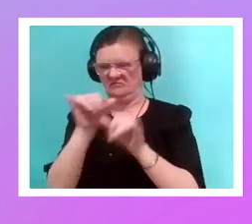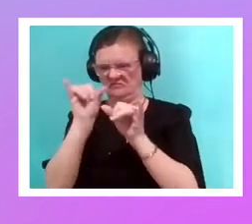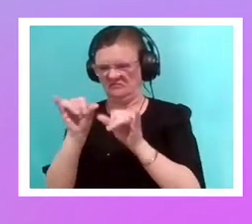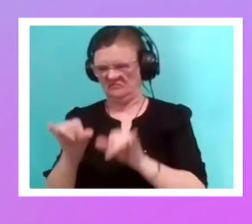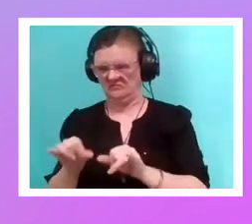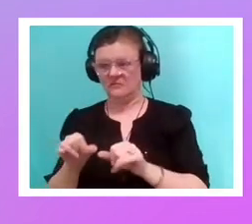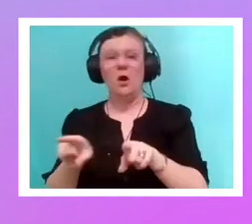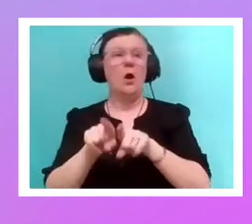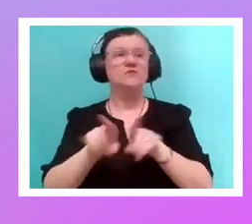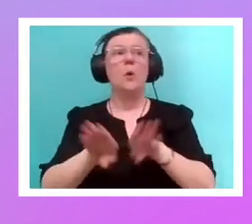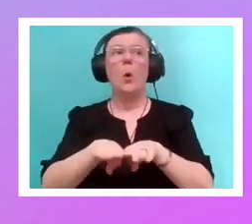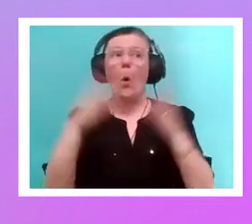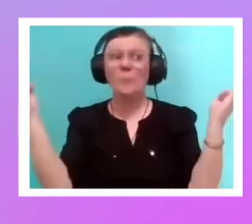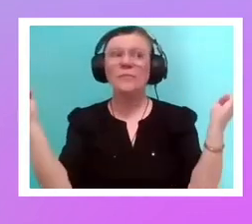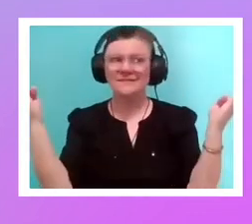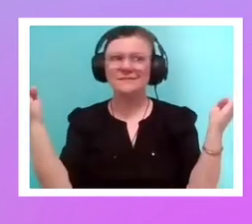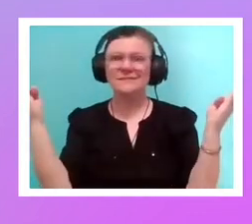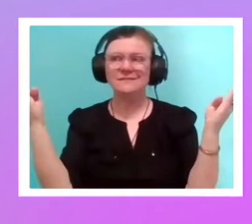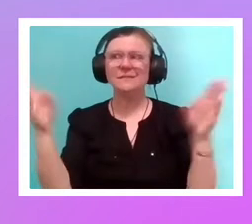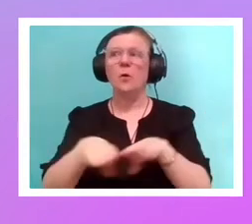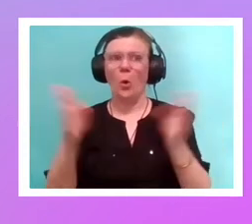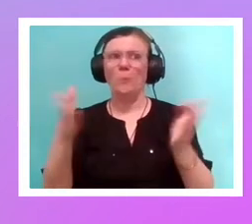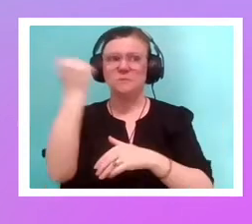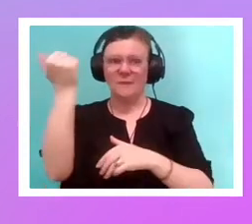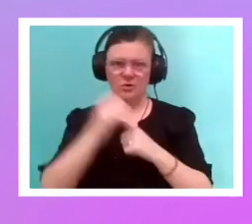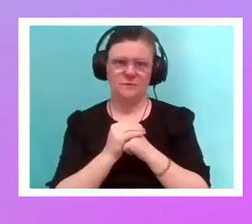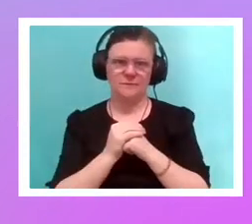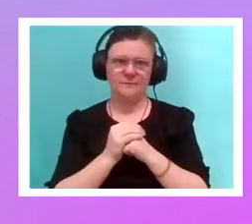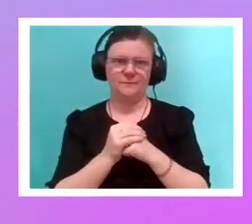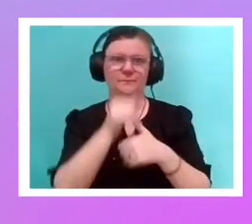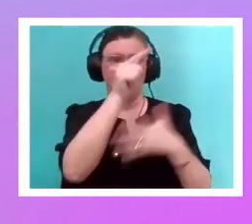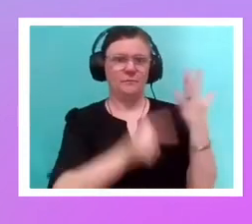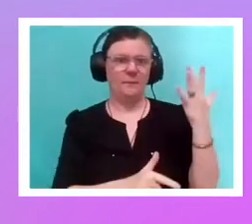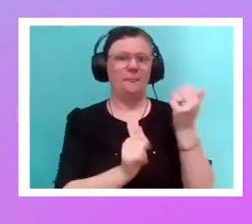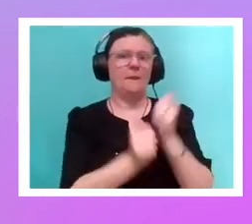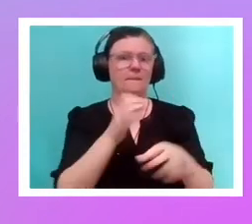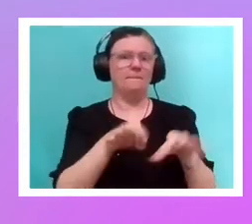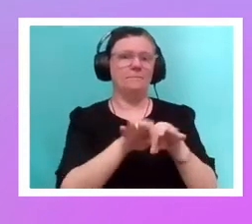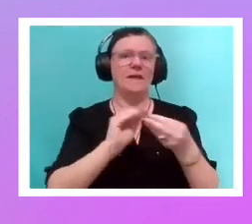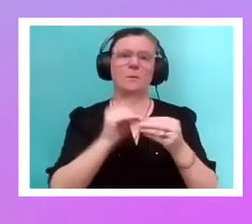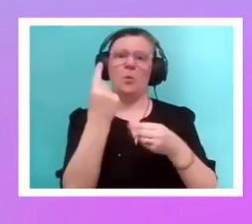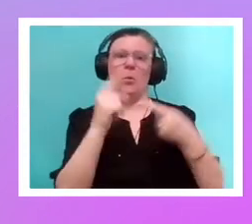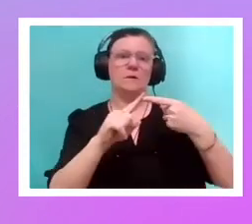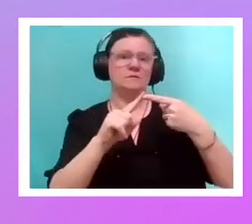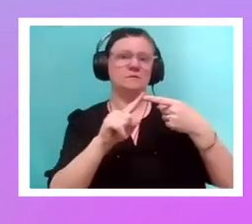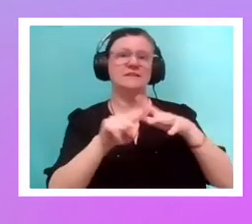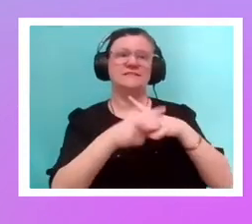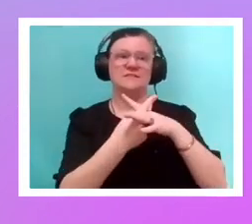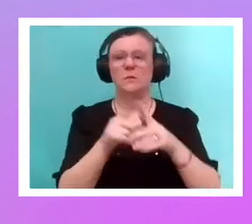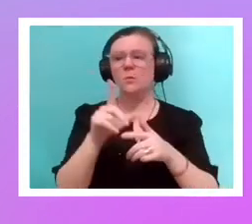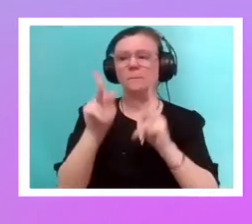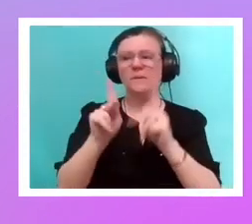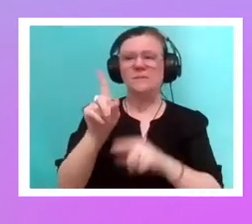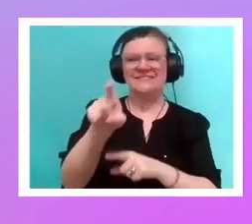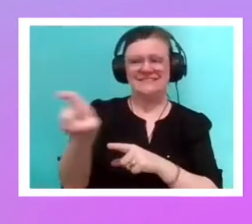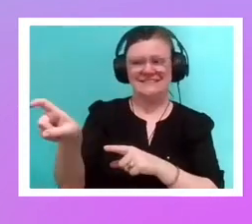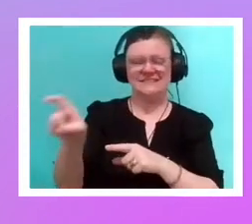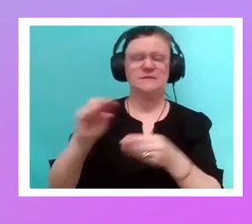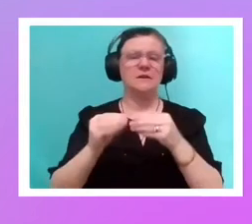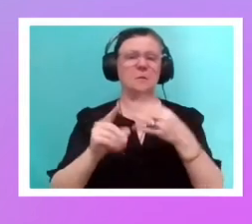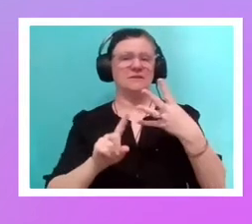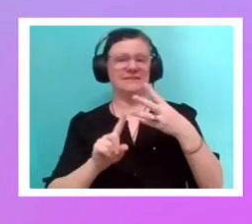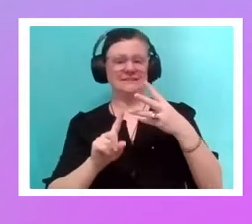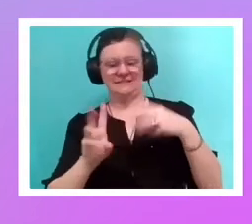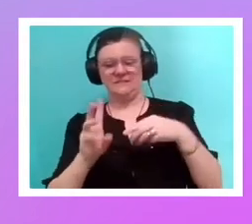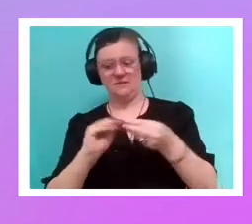better. All of these are relevant to digital accessibility, but the most important ones are probably 1, start with needs, and 6, this is